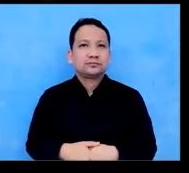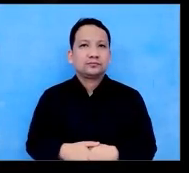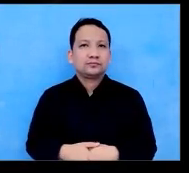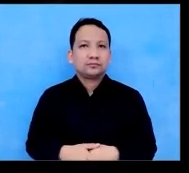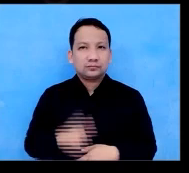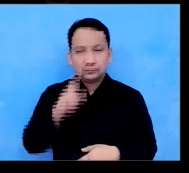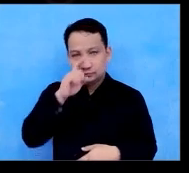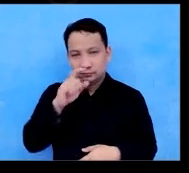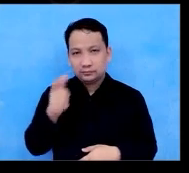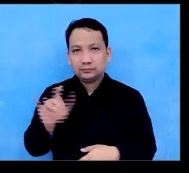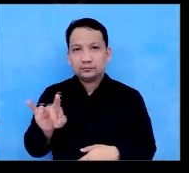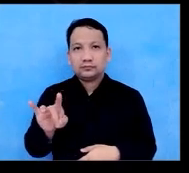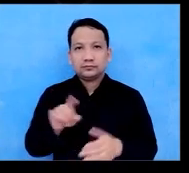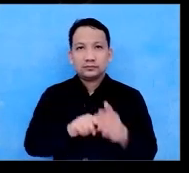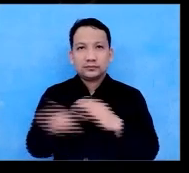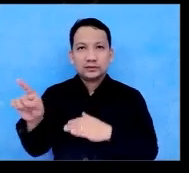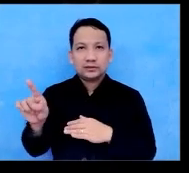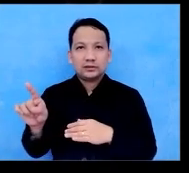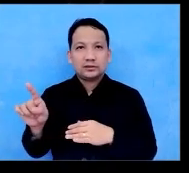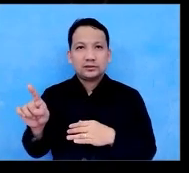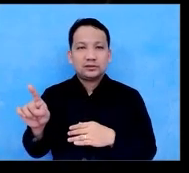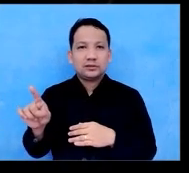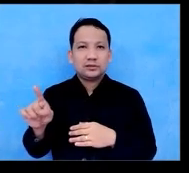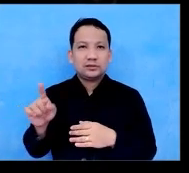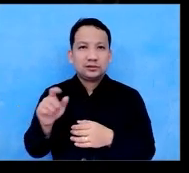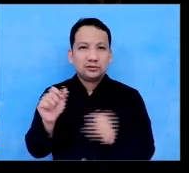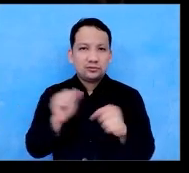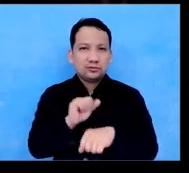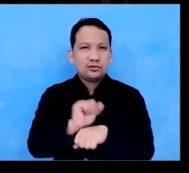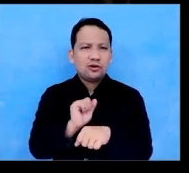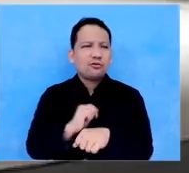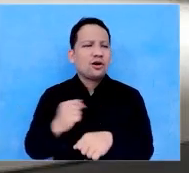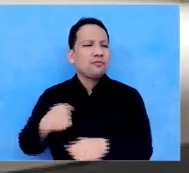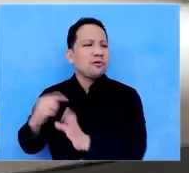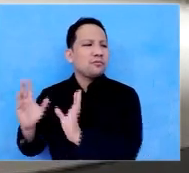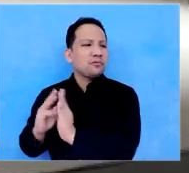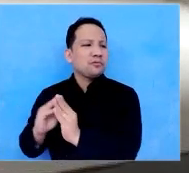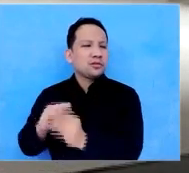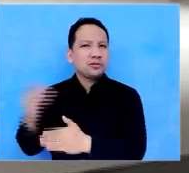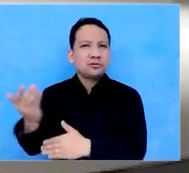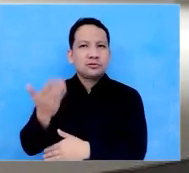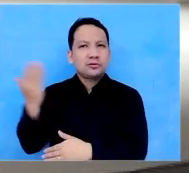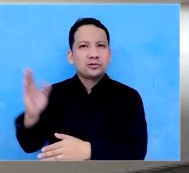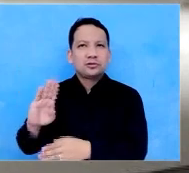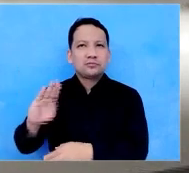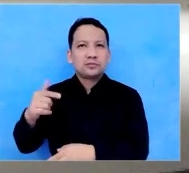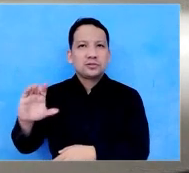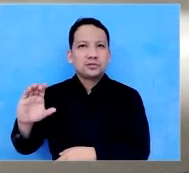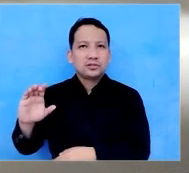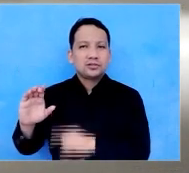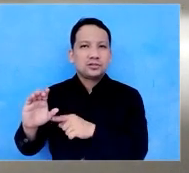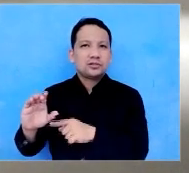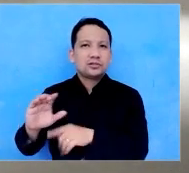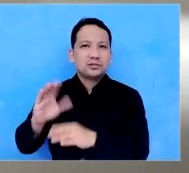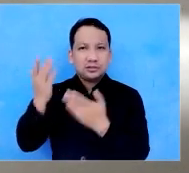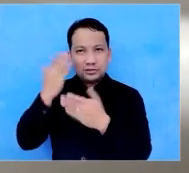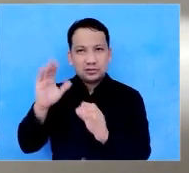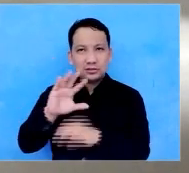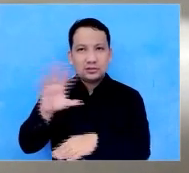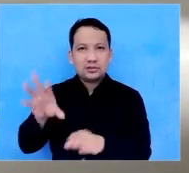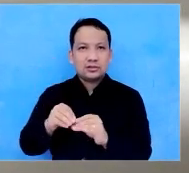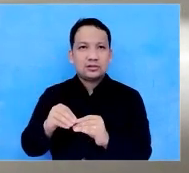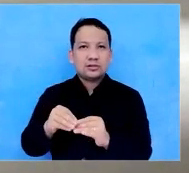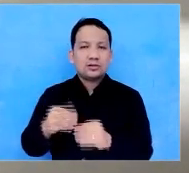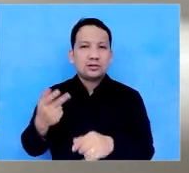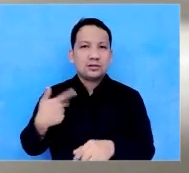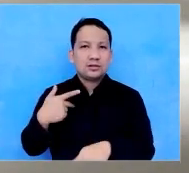28, tumakas lang ako sa office. Sabi ko, may meeting ako sa somewhere in BGC. Without them realizing, I just signed